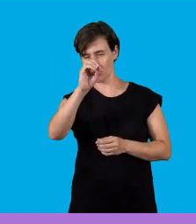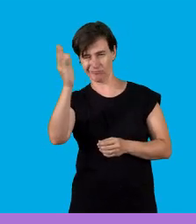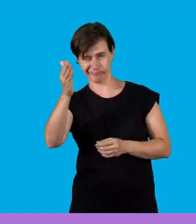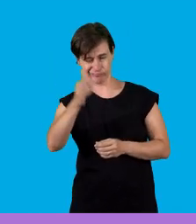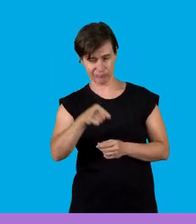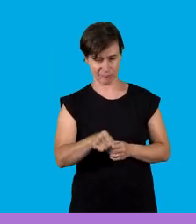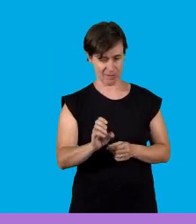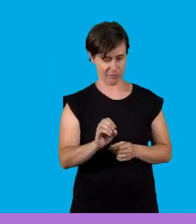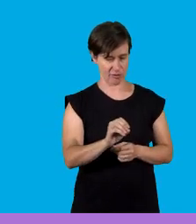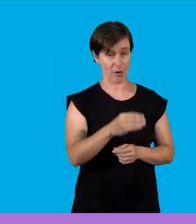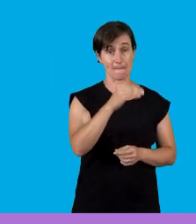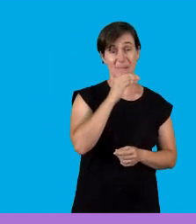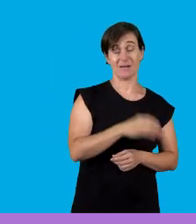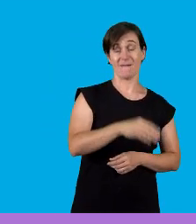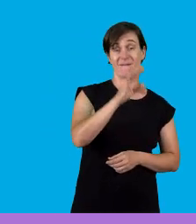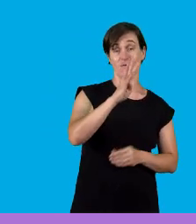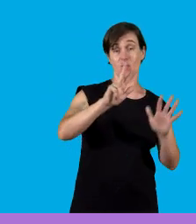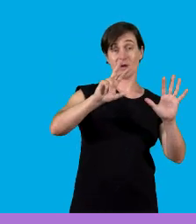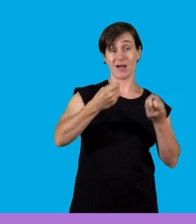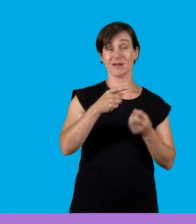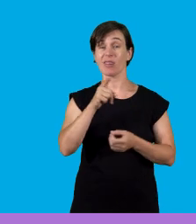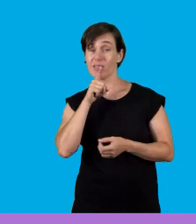time. So therefore, this will give us